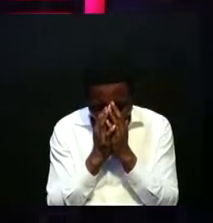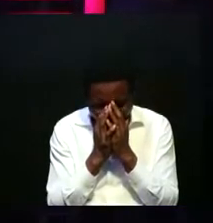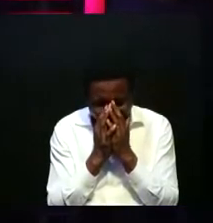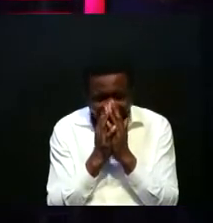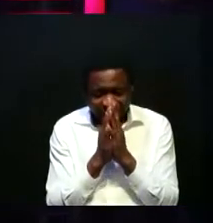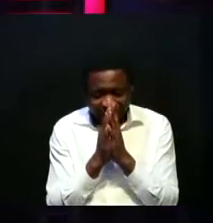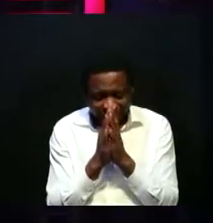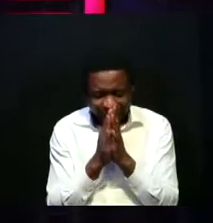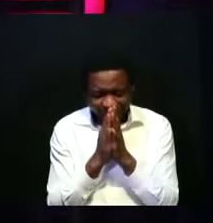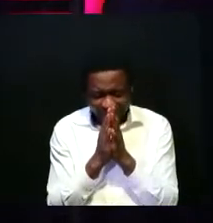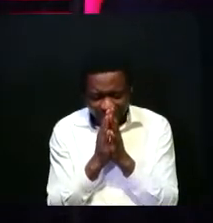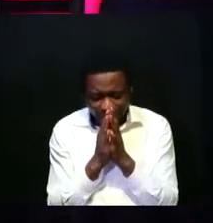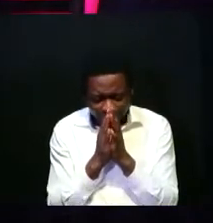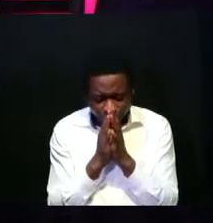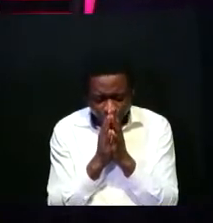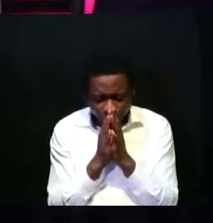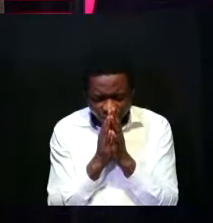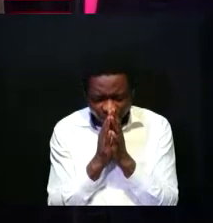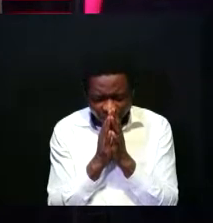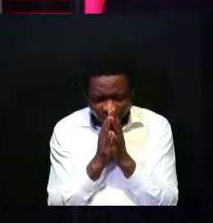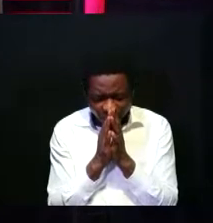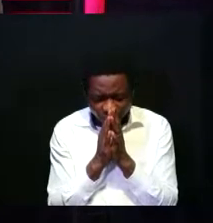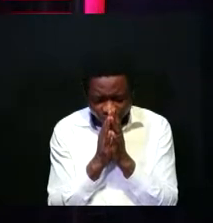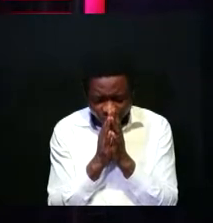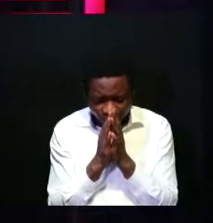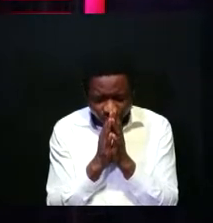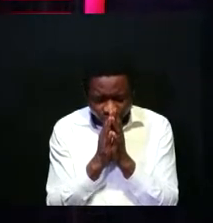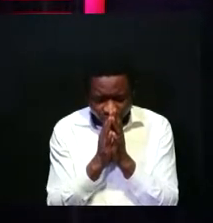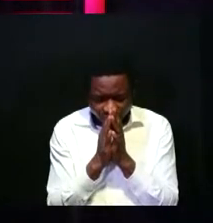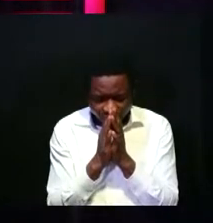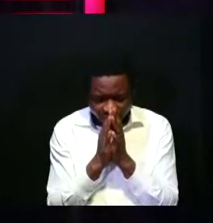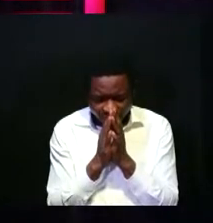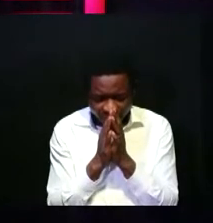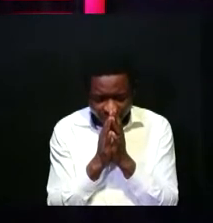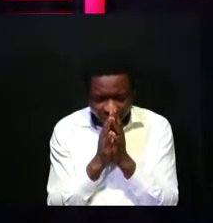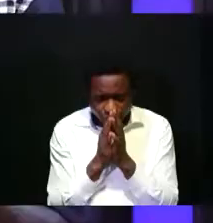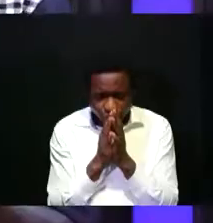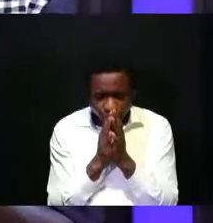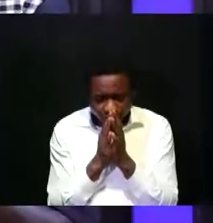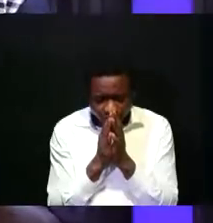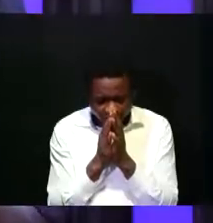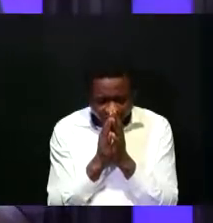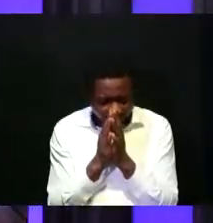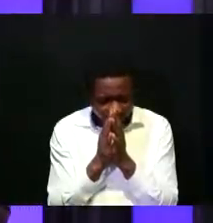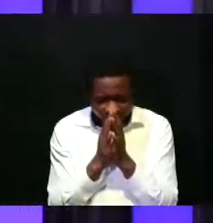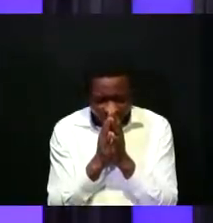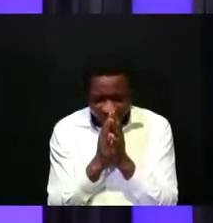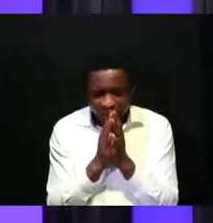Tobi, Kalibrahadaya, Sane Kalimahatu, Kodibri Ato